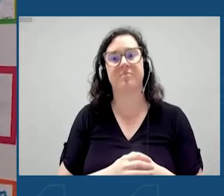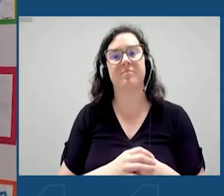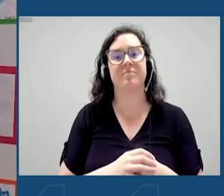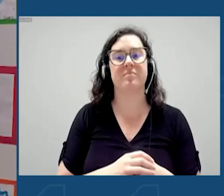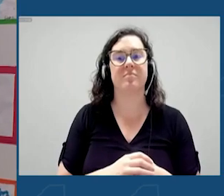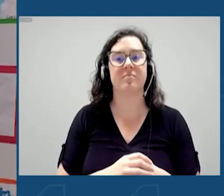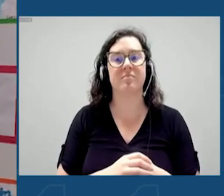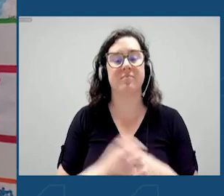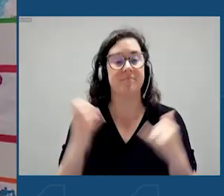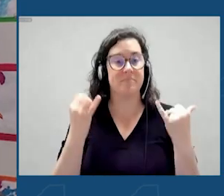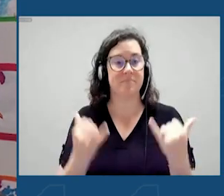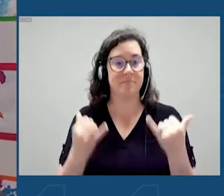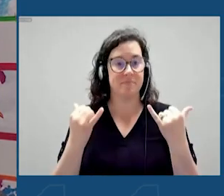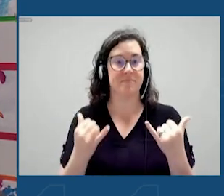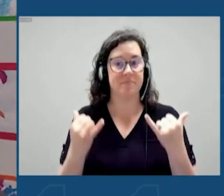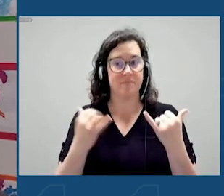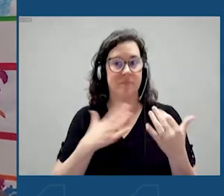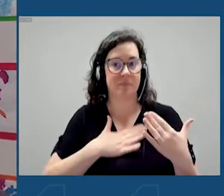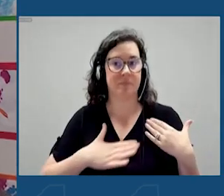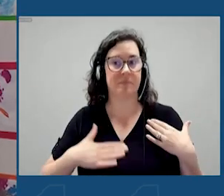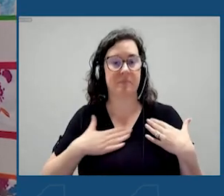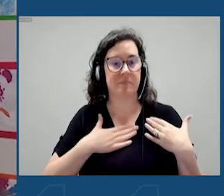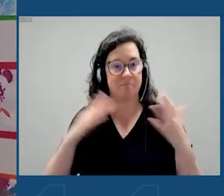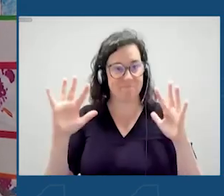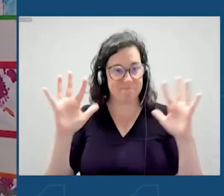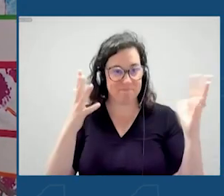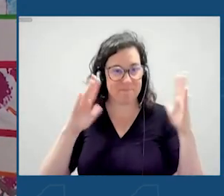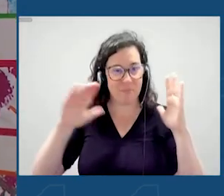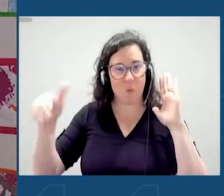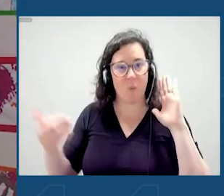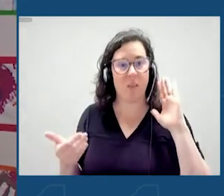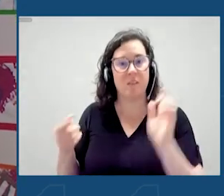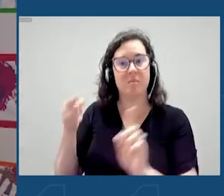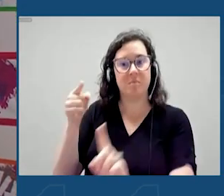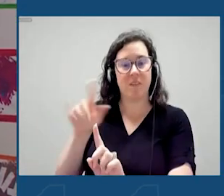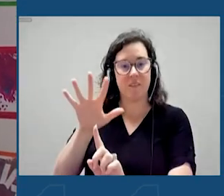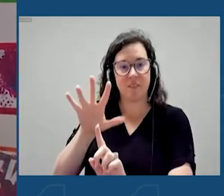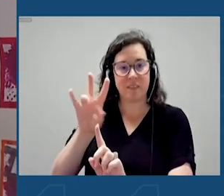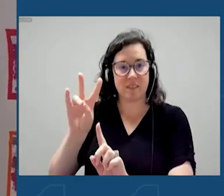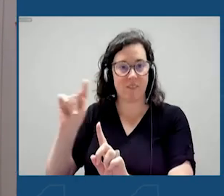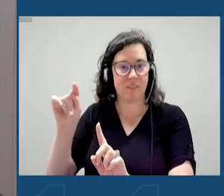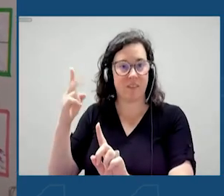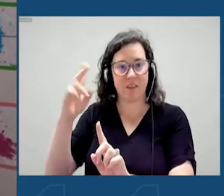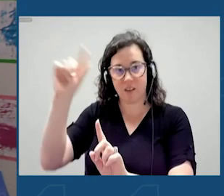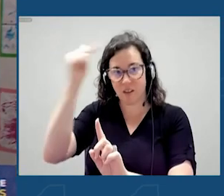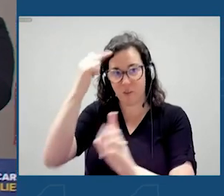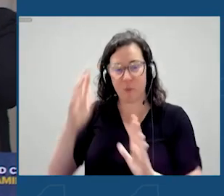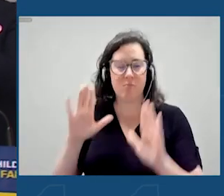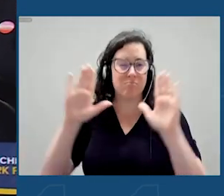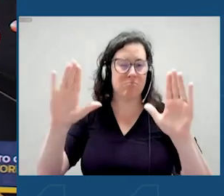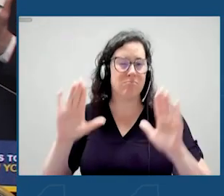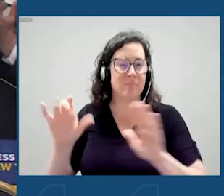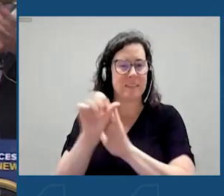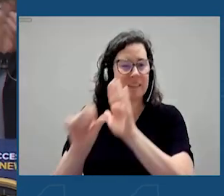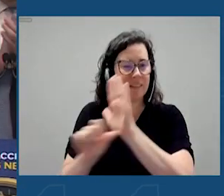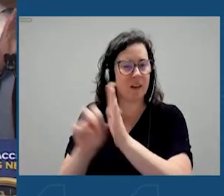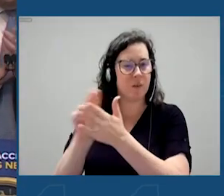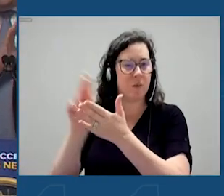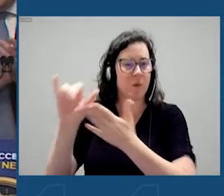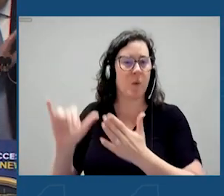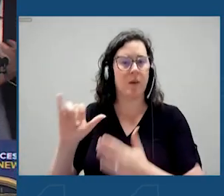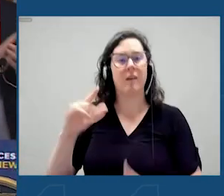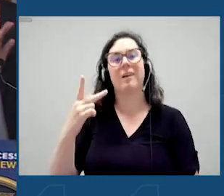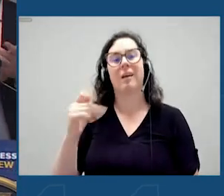And now, put your hands together and please welcome the 57th Governor of the great state of New York, Kathy Hochul.